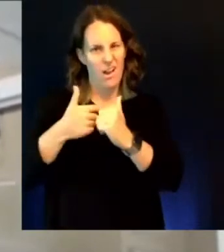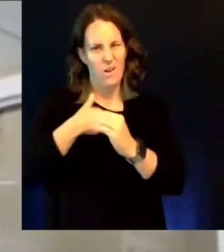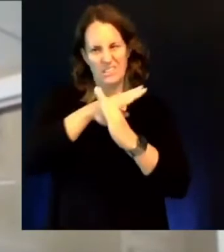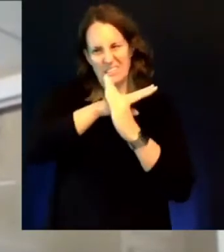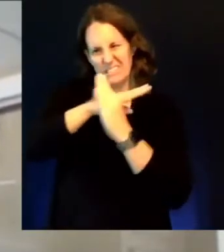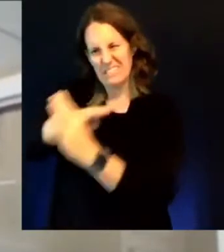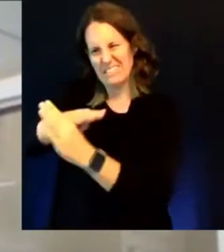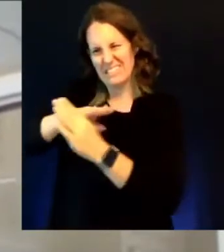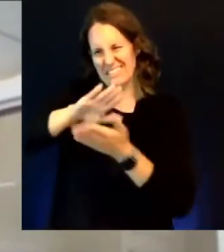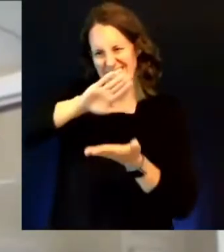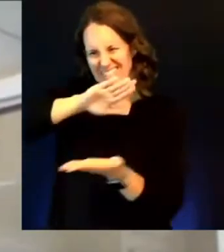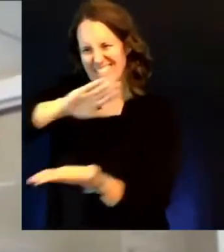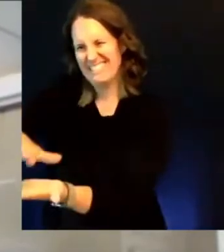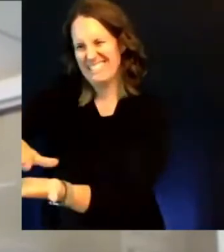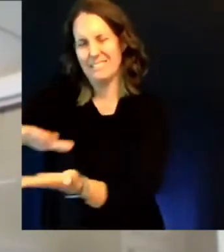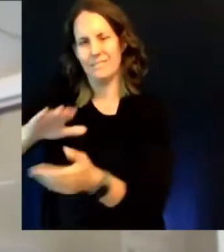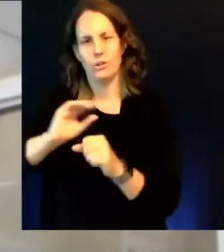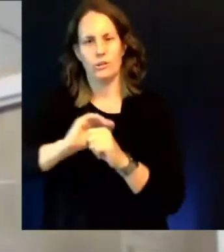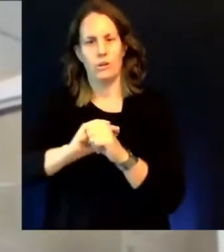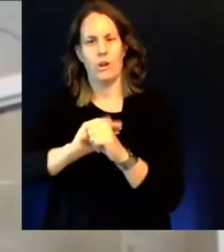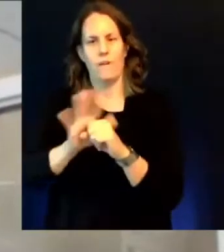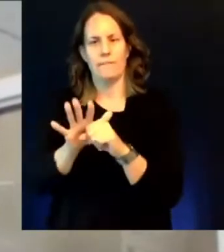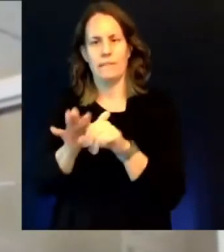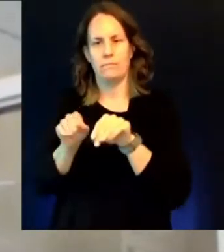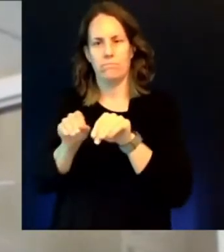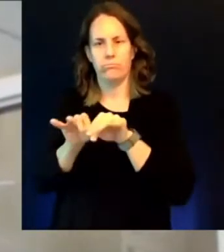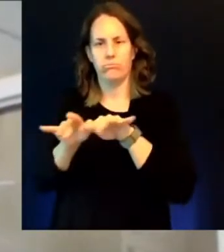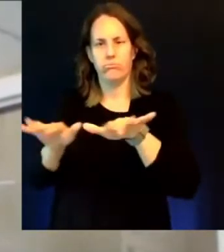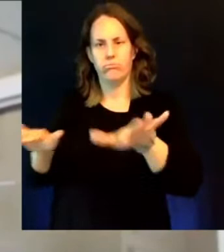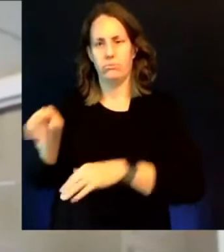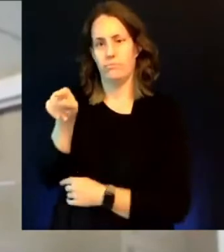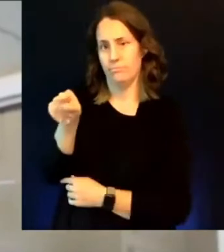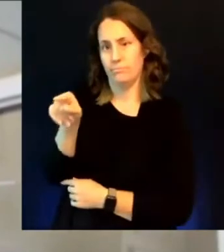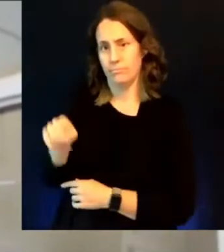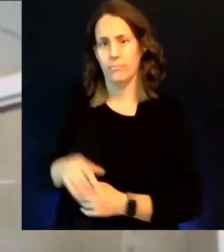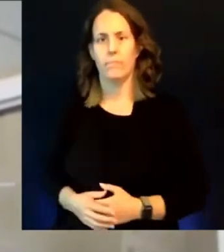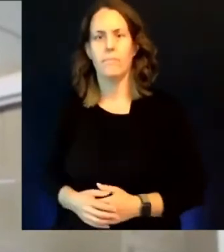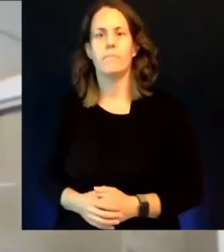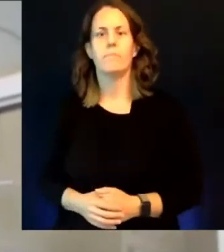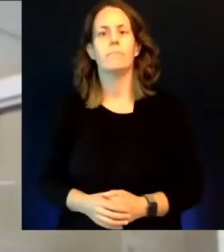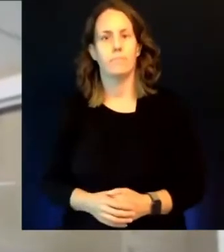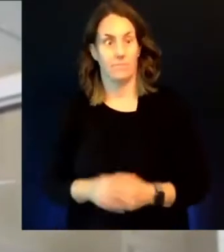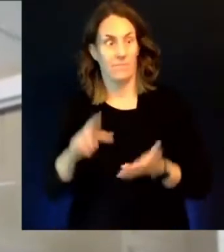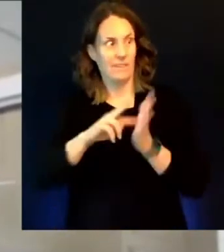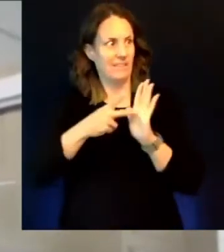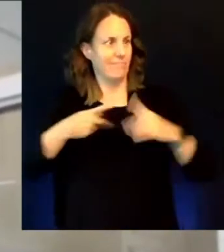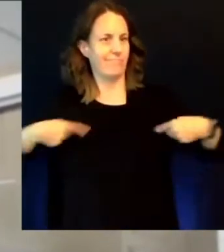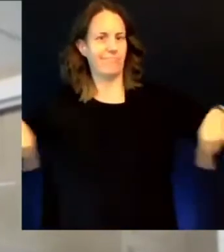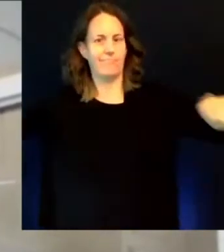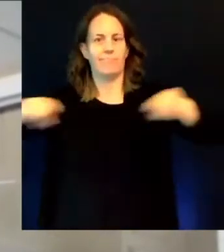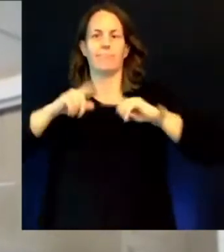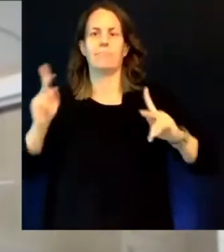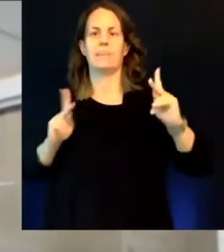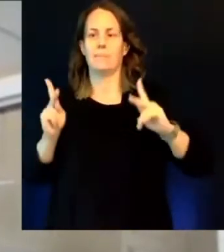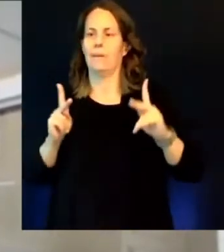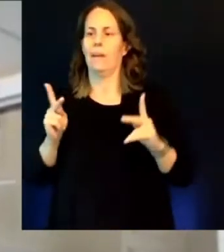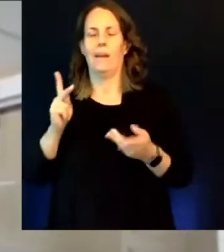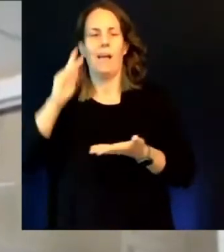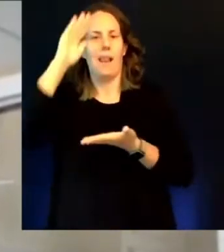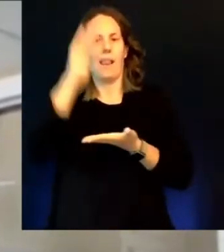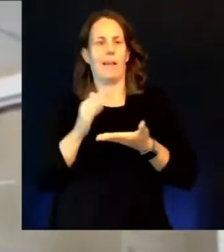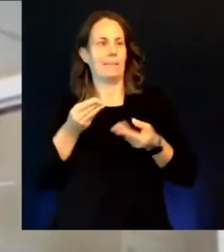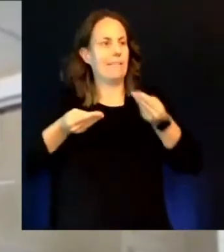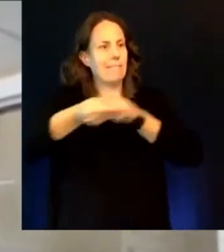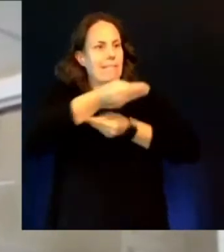pathogen, the higher that threshold needs to be. So essentially, everything that we need to do to minimize the spread